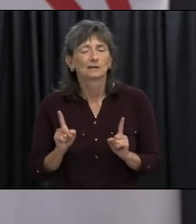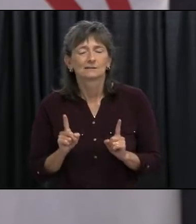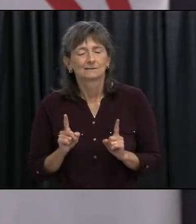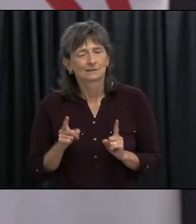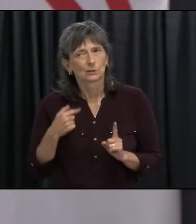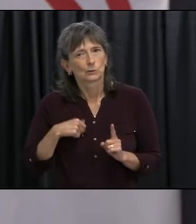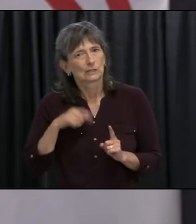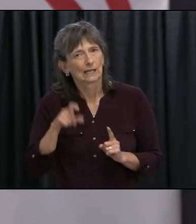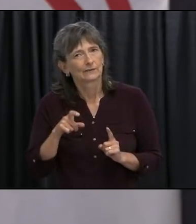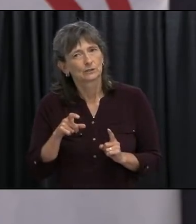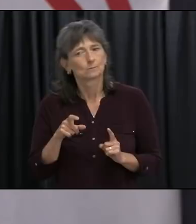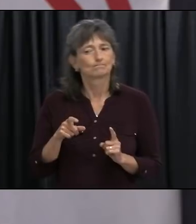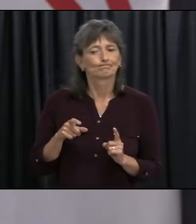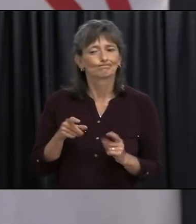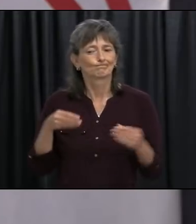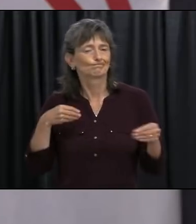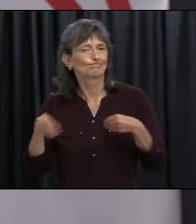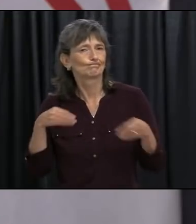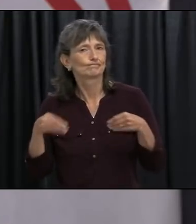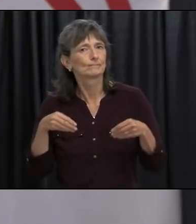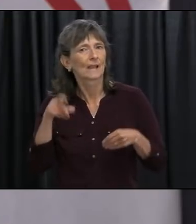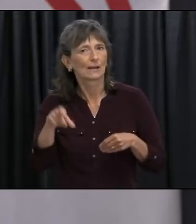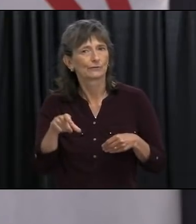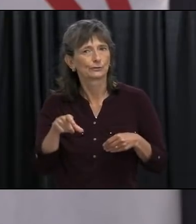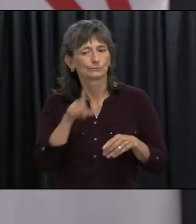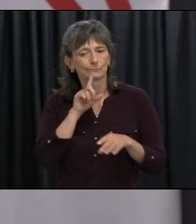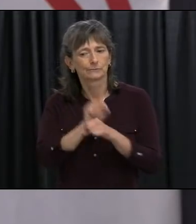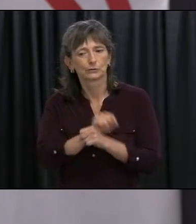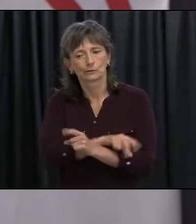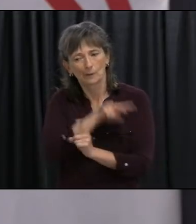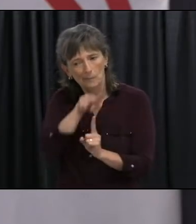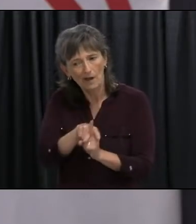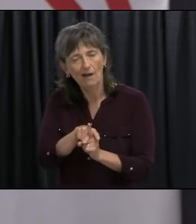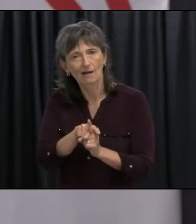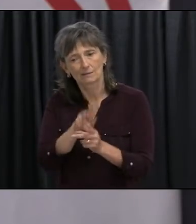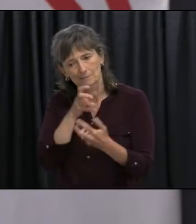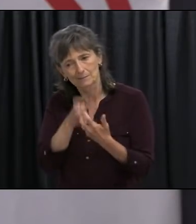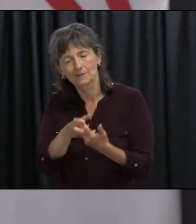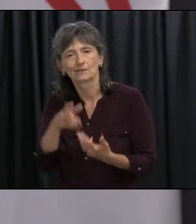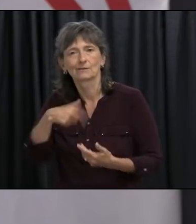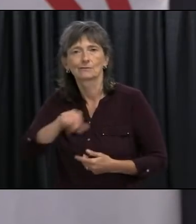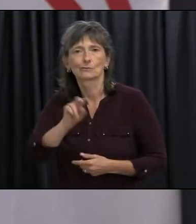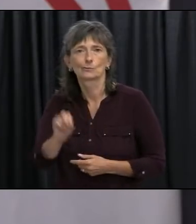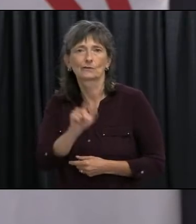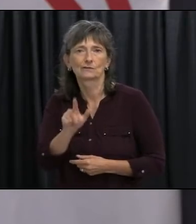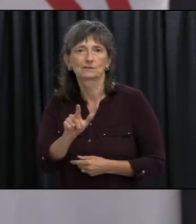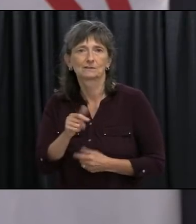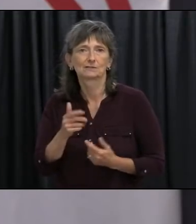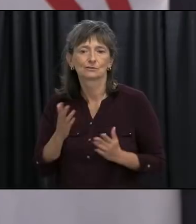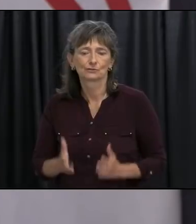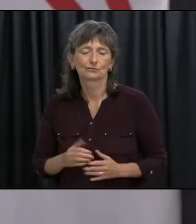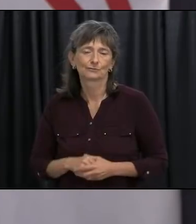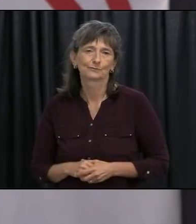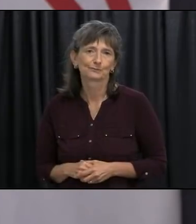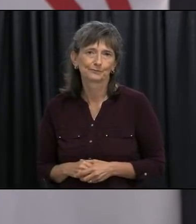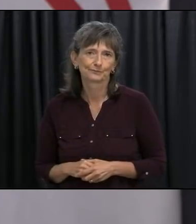the choice of making decisions that apply to our province based on the impact on our residents.